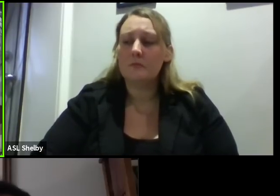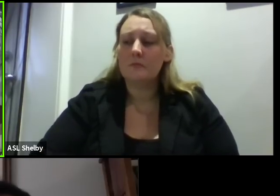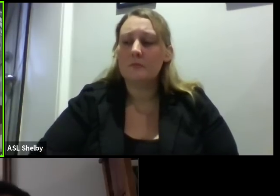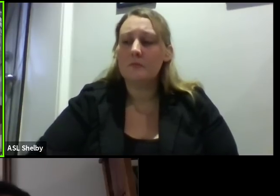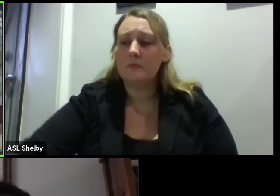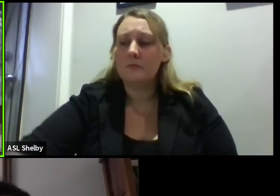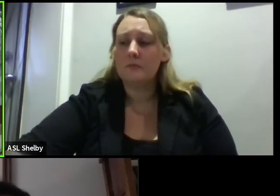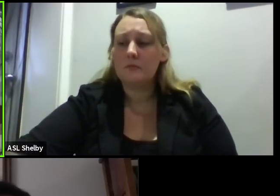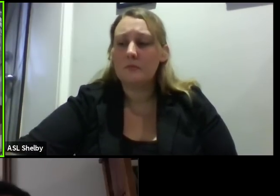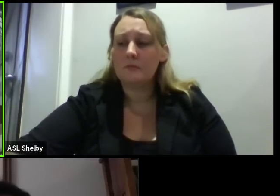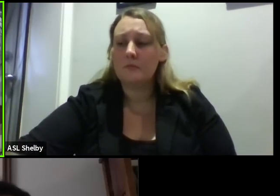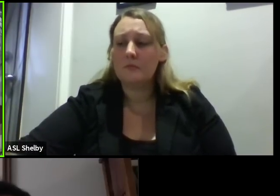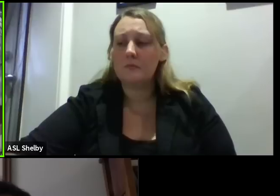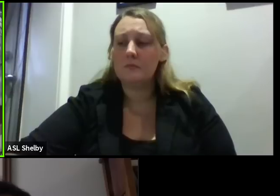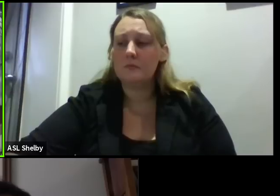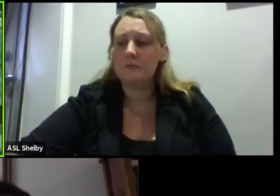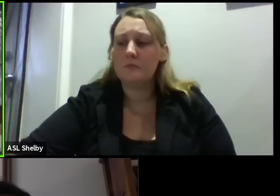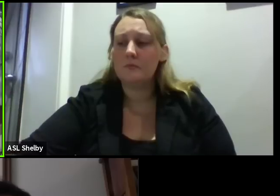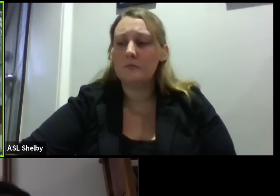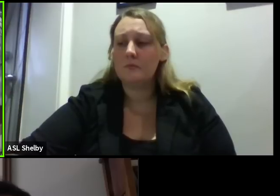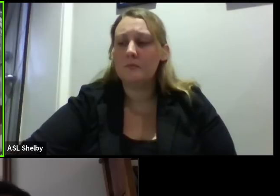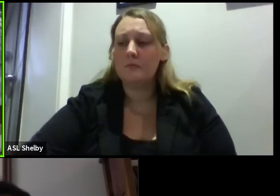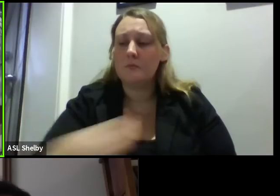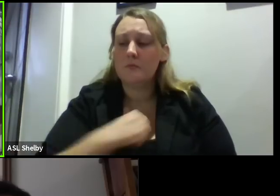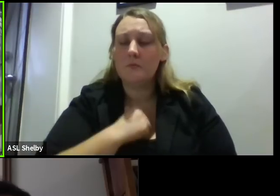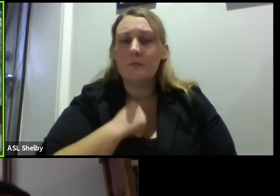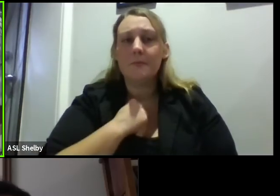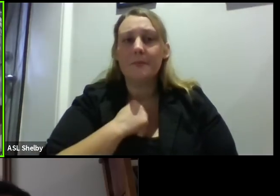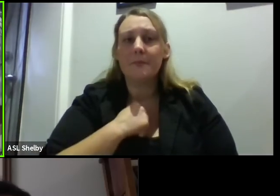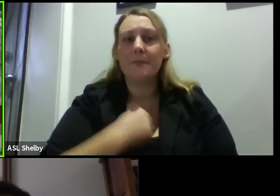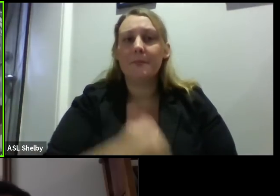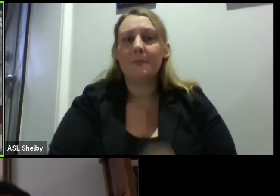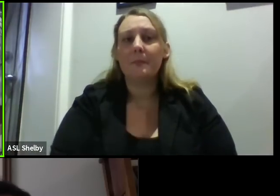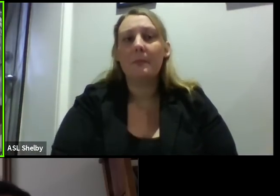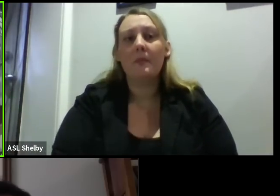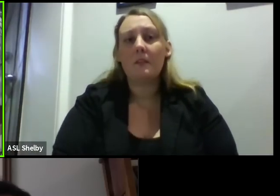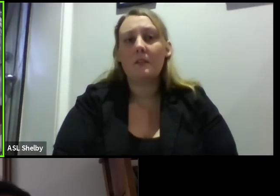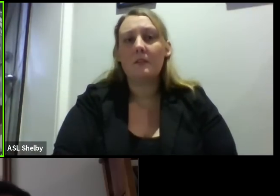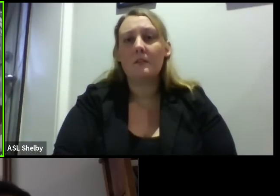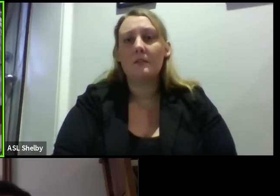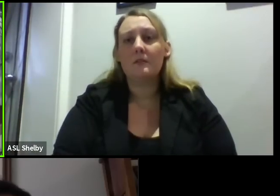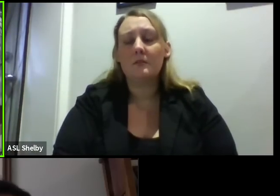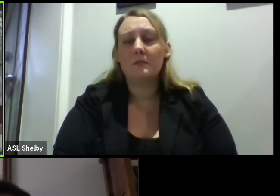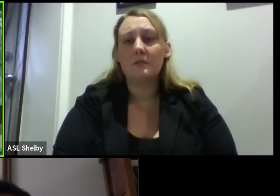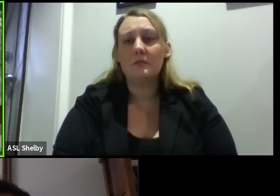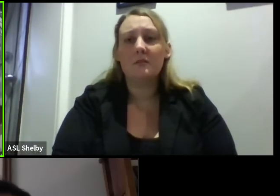ver cómo se supone que la policía está para protegernos, pero en realidad no lo hace.